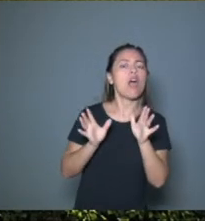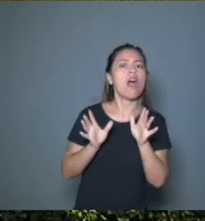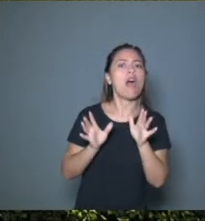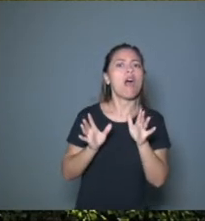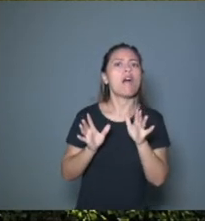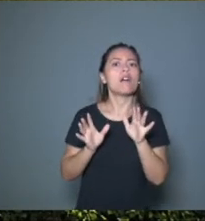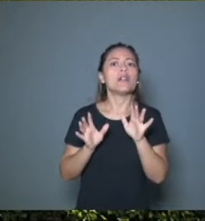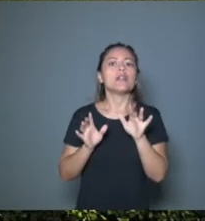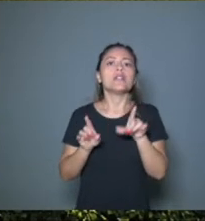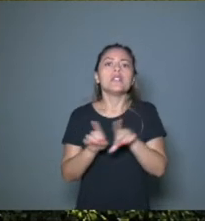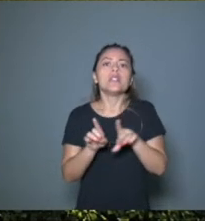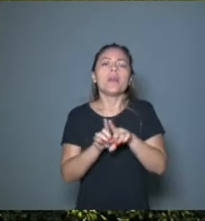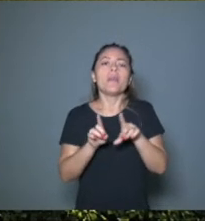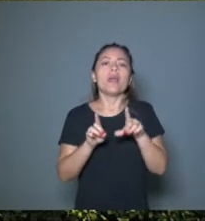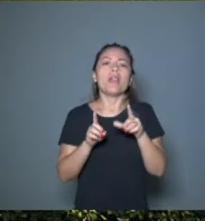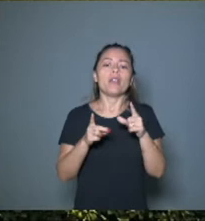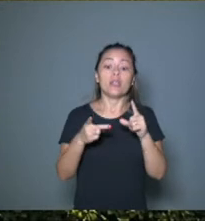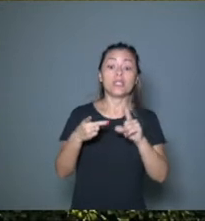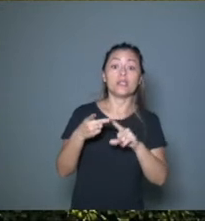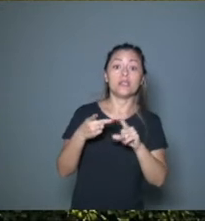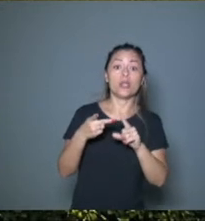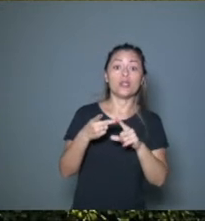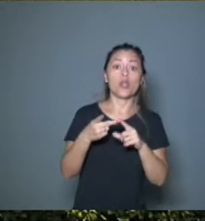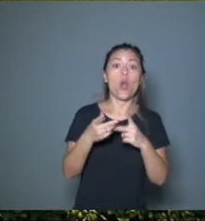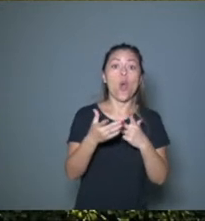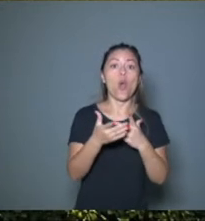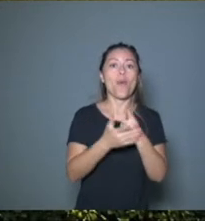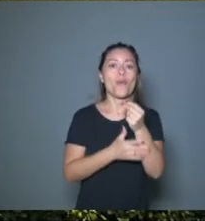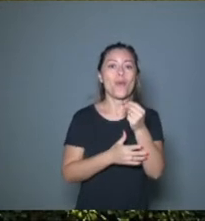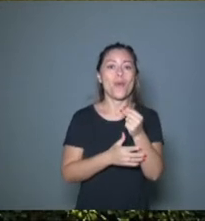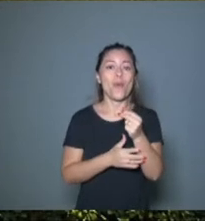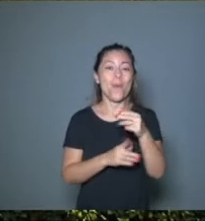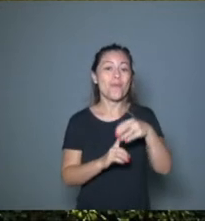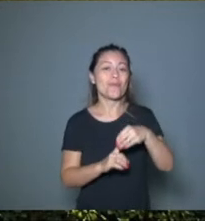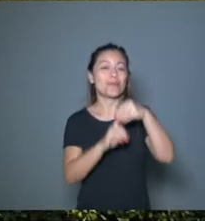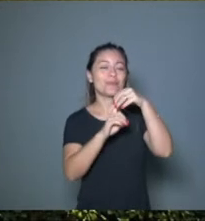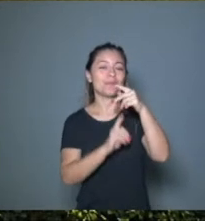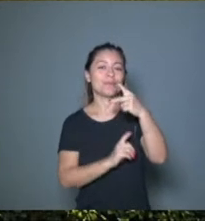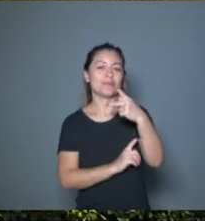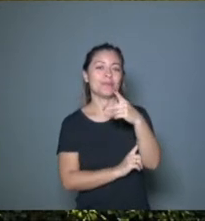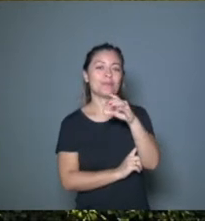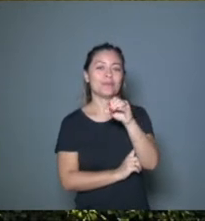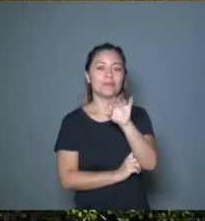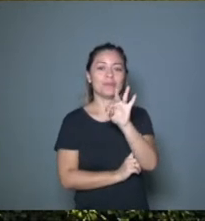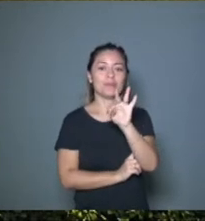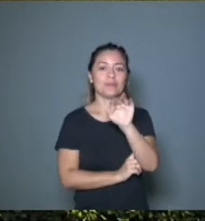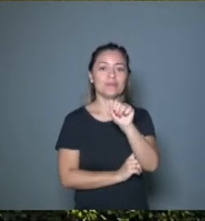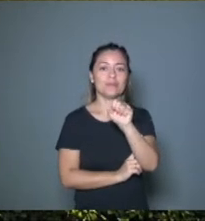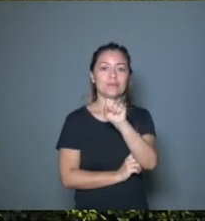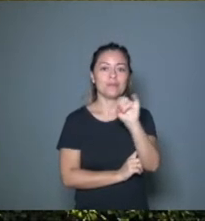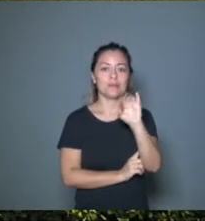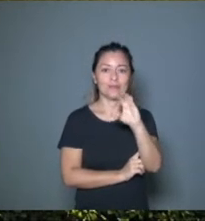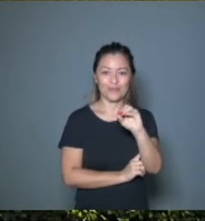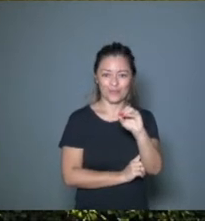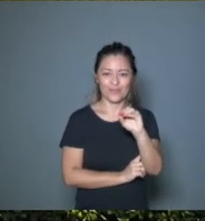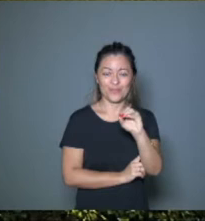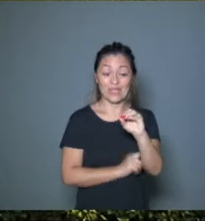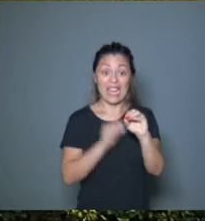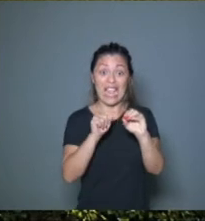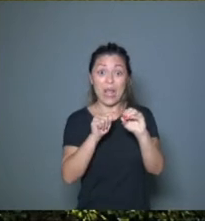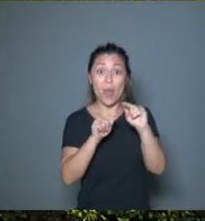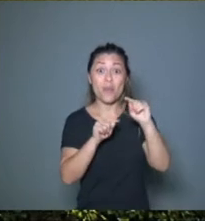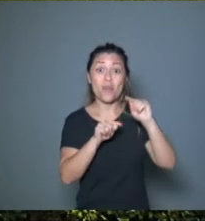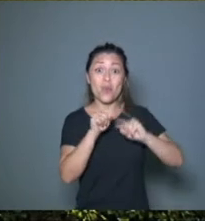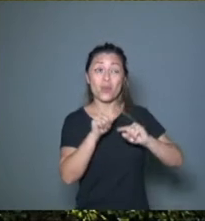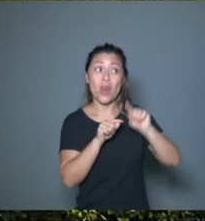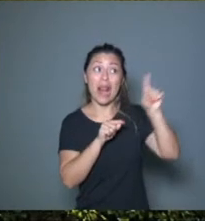season. We've bought nearly half of the fertilizers we need, and we bought potassium, which is the product that